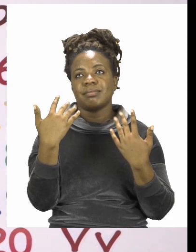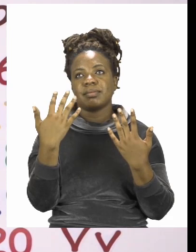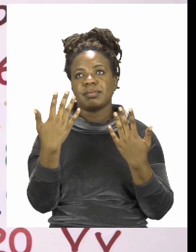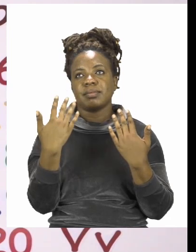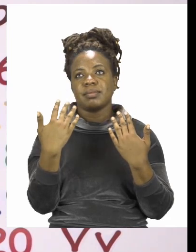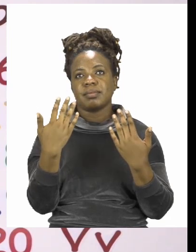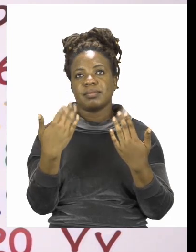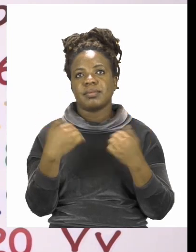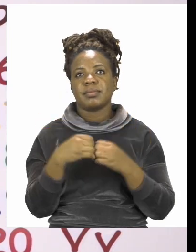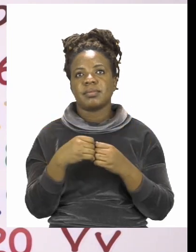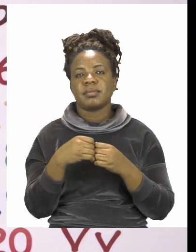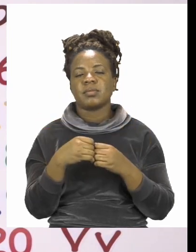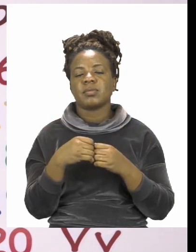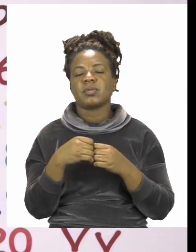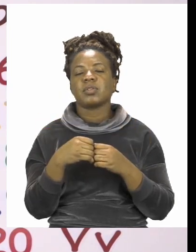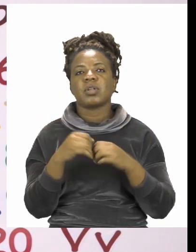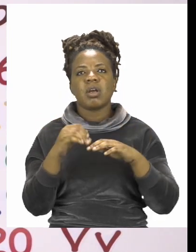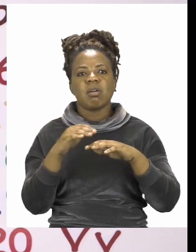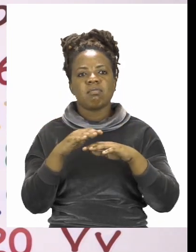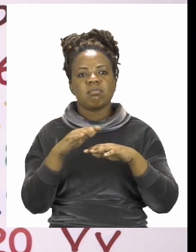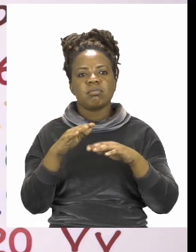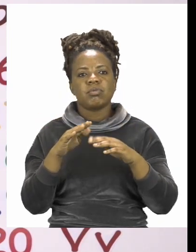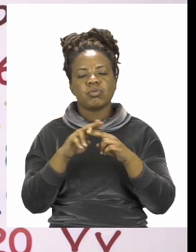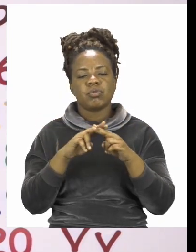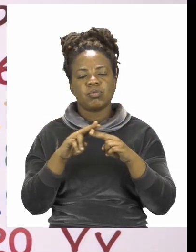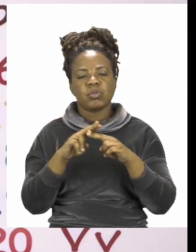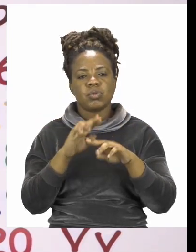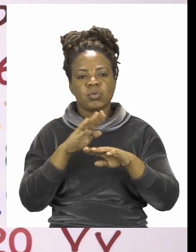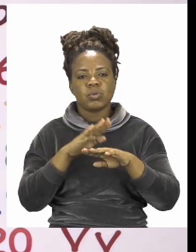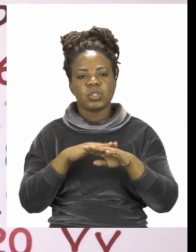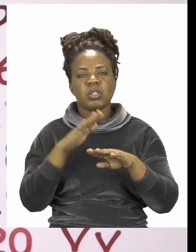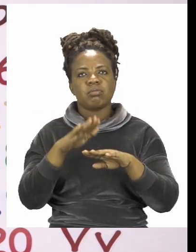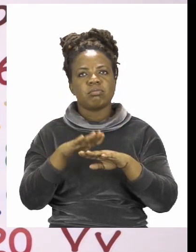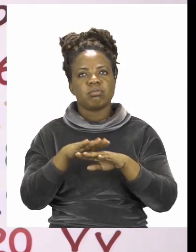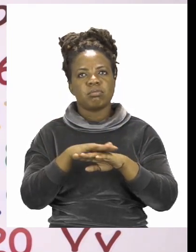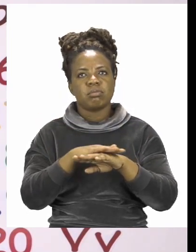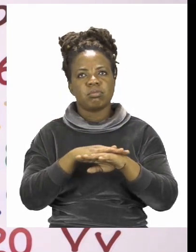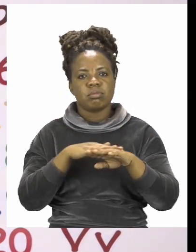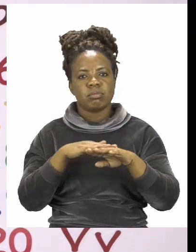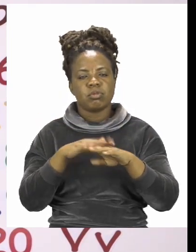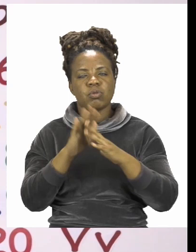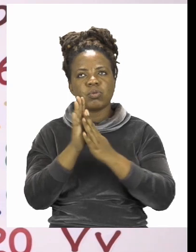to feel or touch things. Everyone, rub your hands.